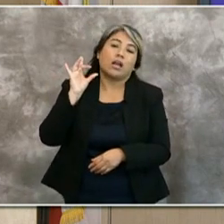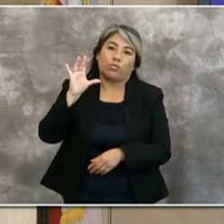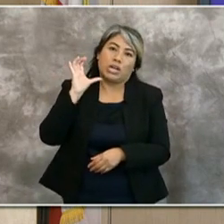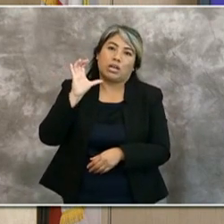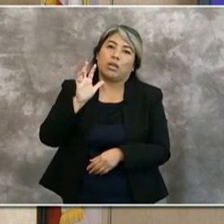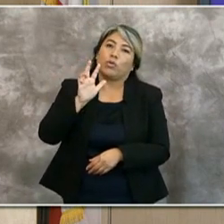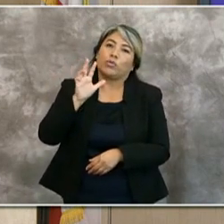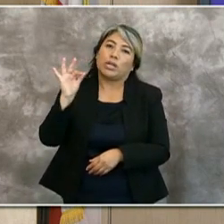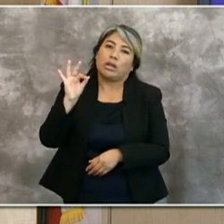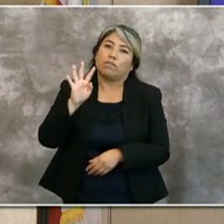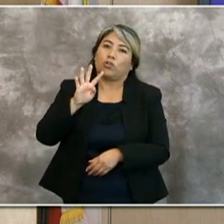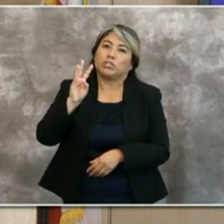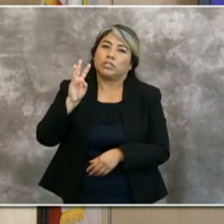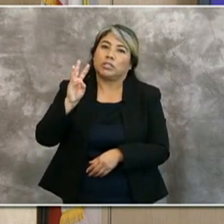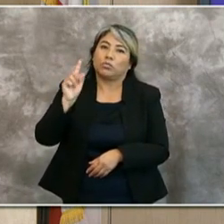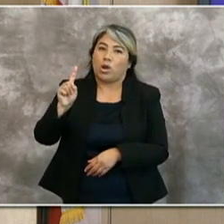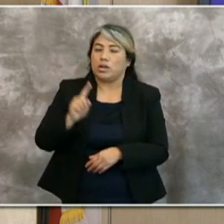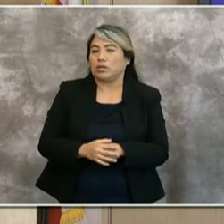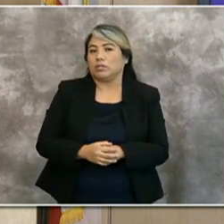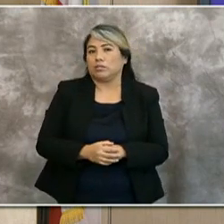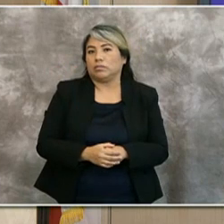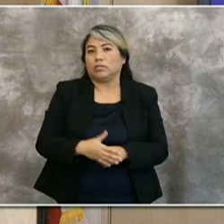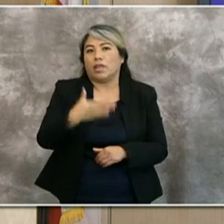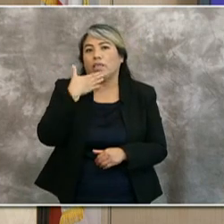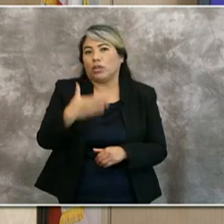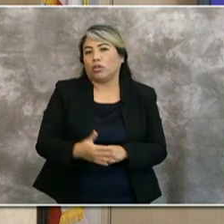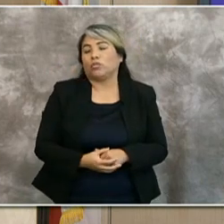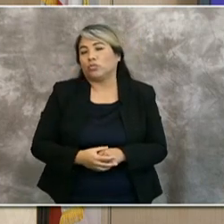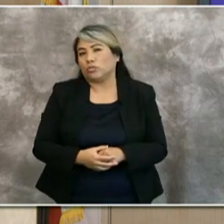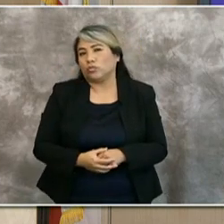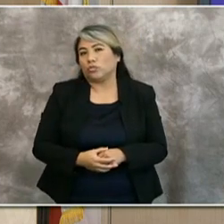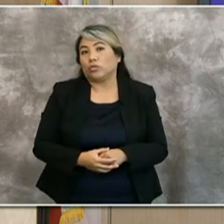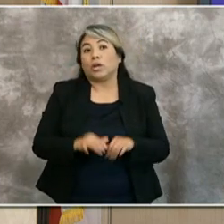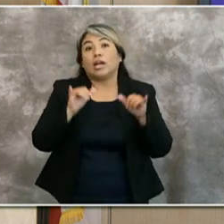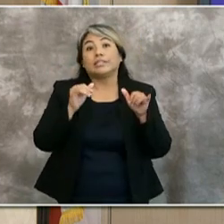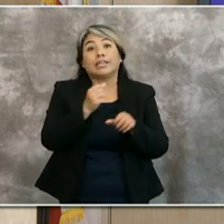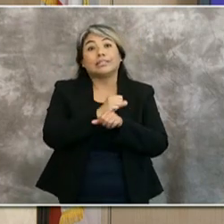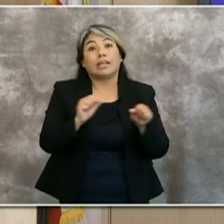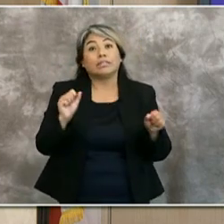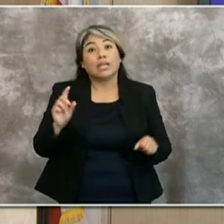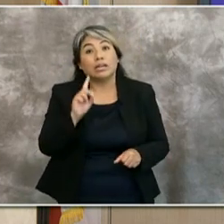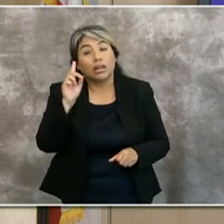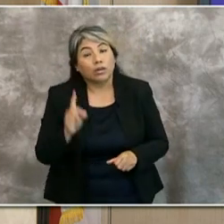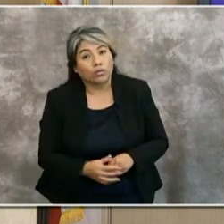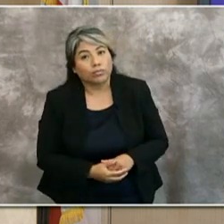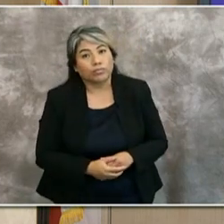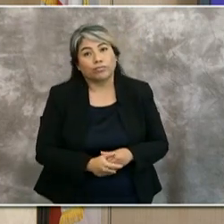1-800-339-4661. Thank you, and stay safe, San Diego.